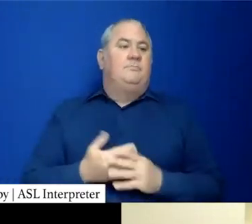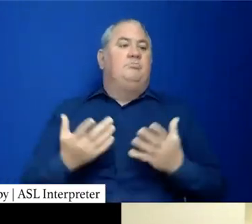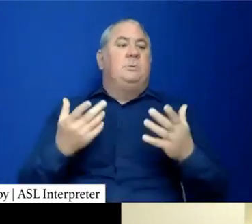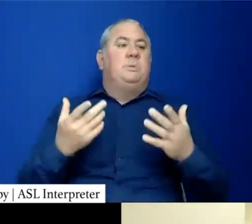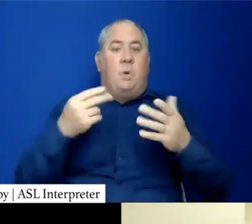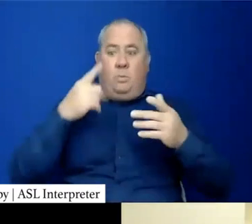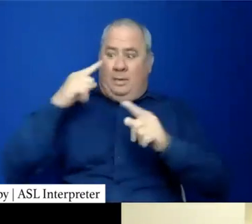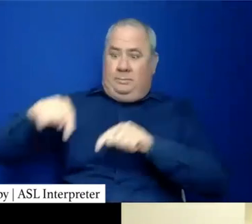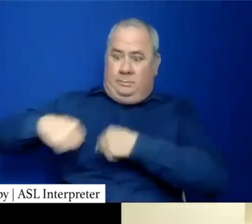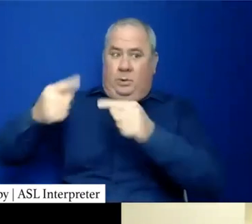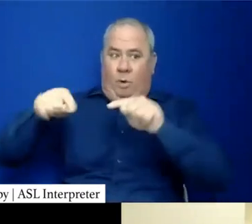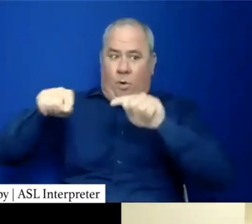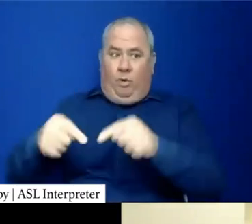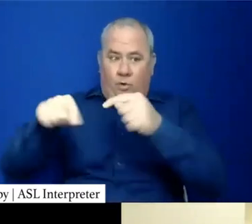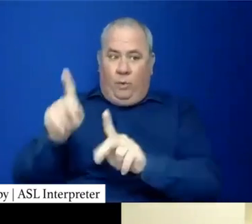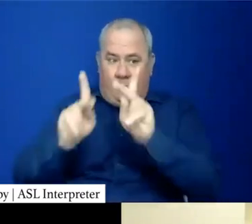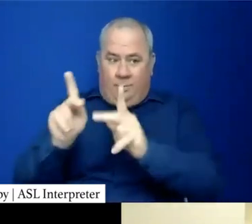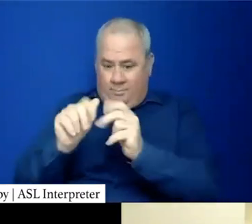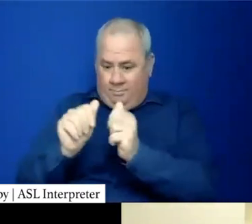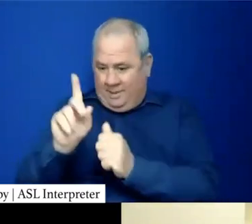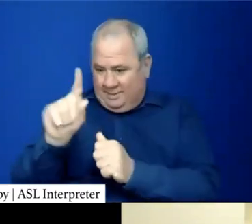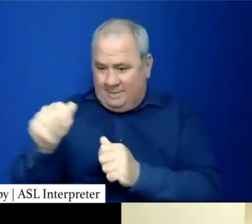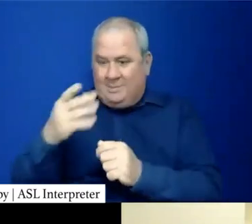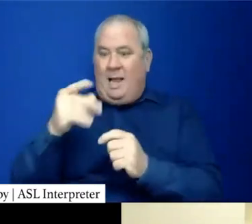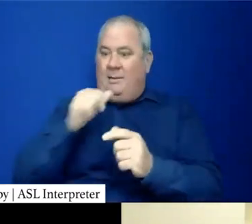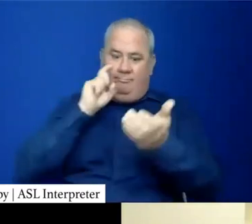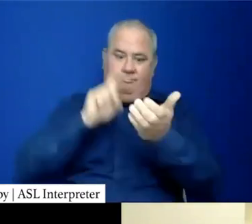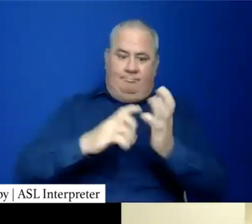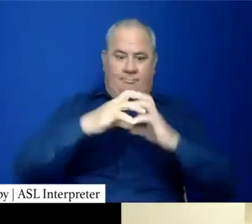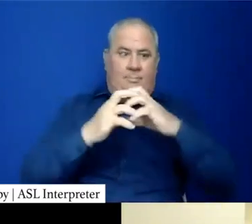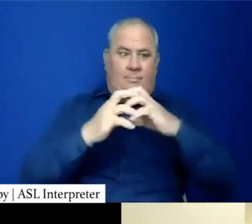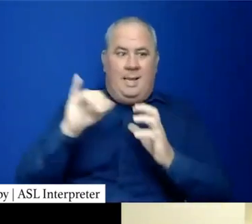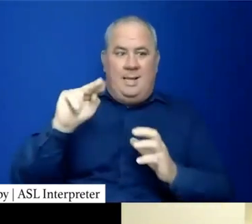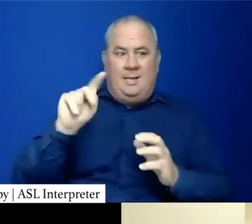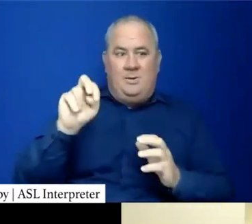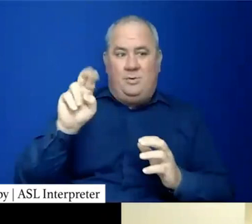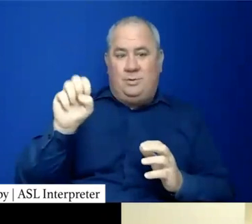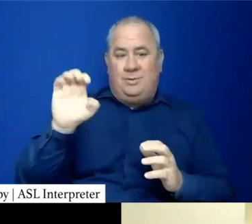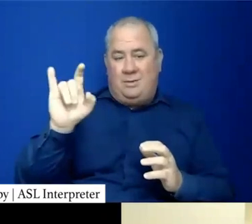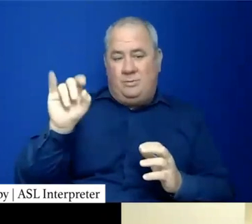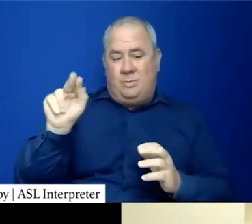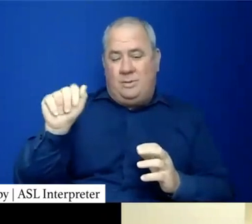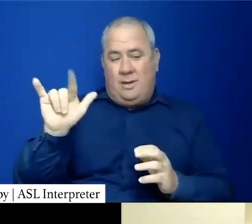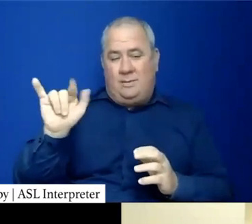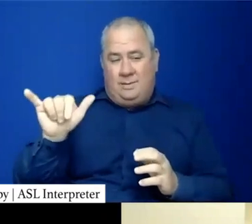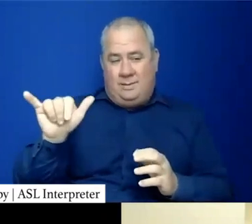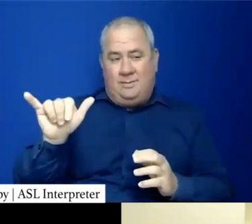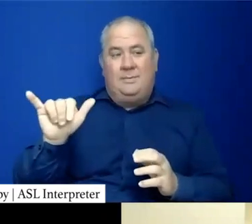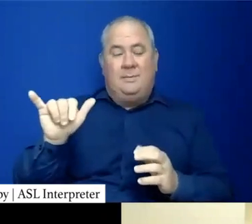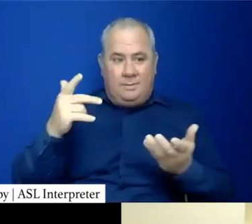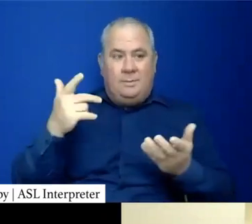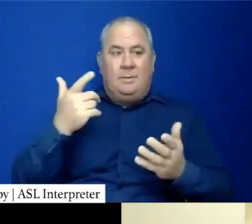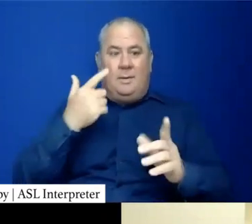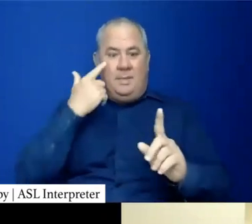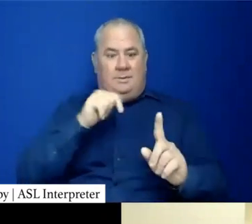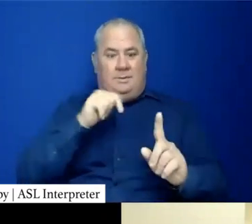the intersectionality of that. Mm-hmm. They had no reason to believe they'll be treated adequately or fairly because